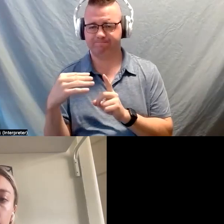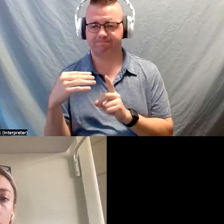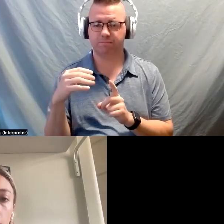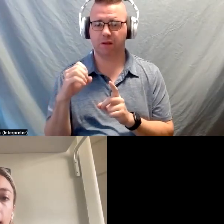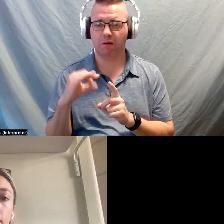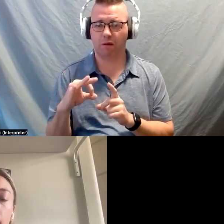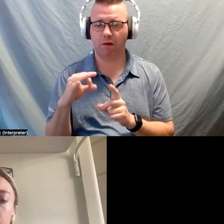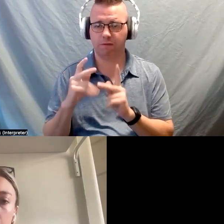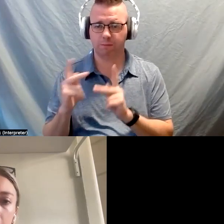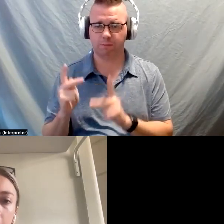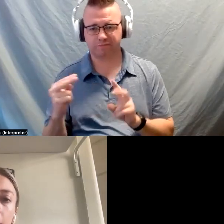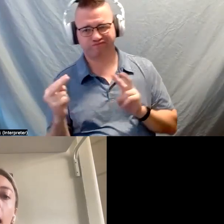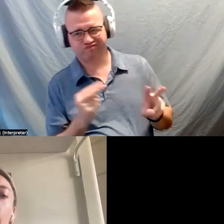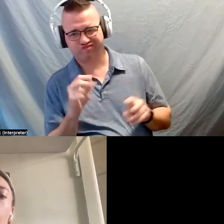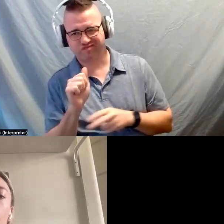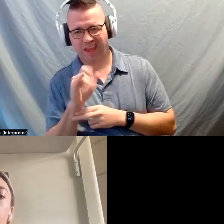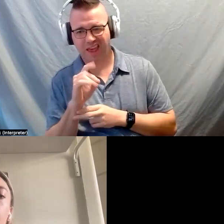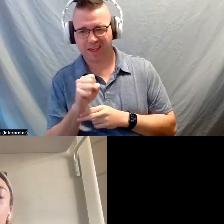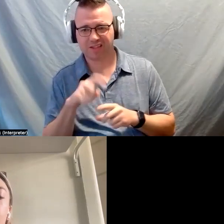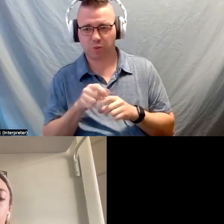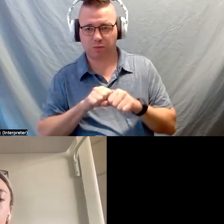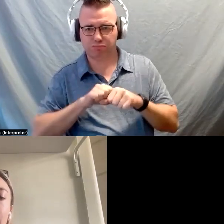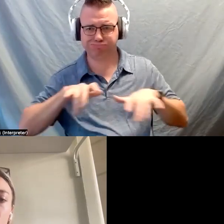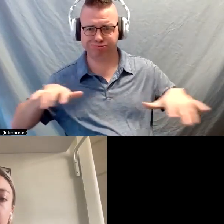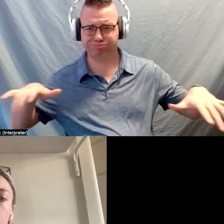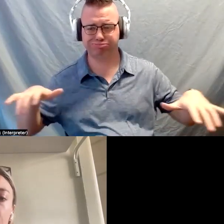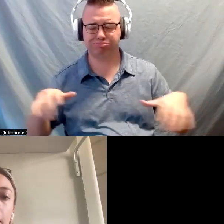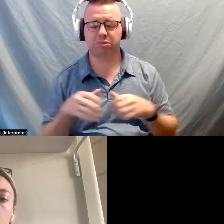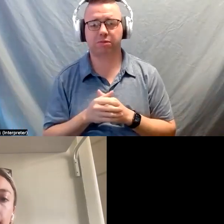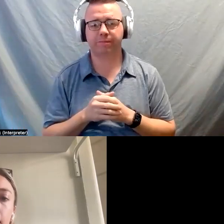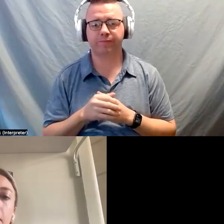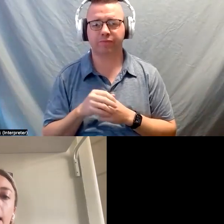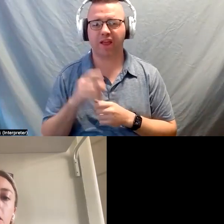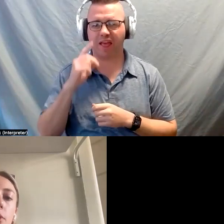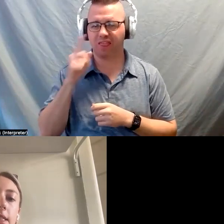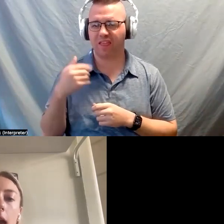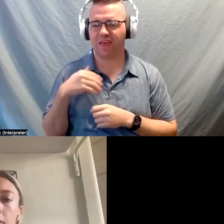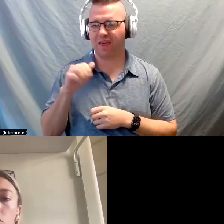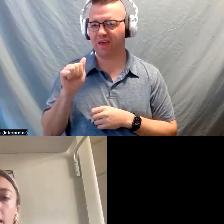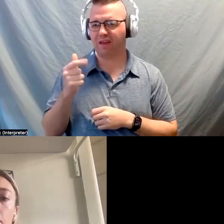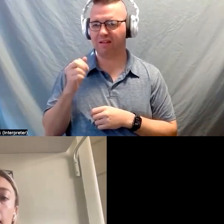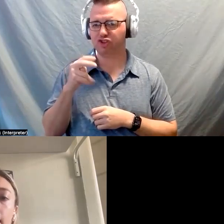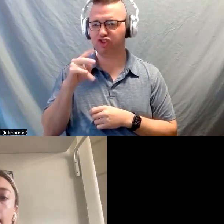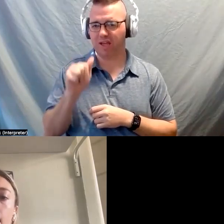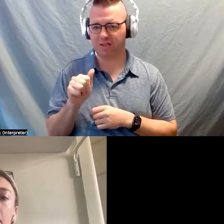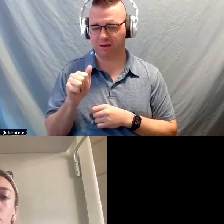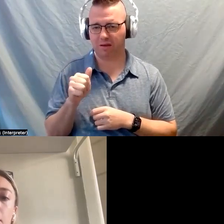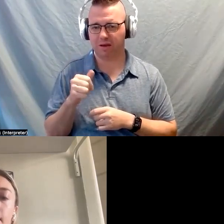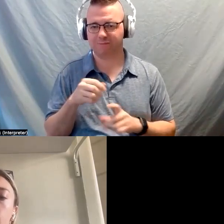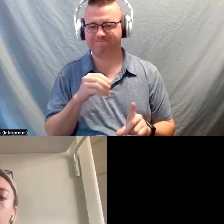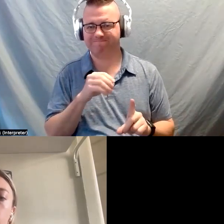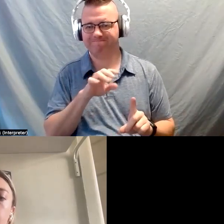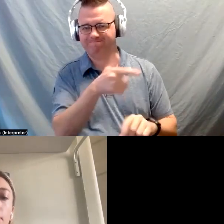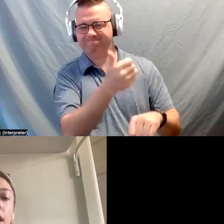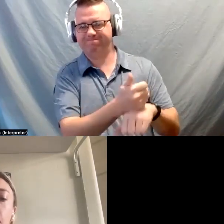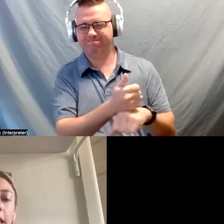and AIDS at the onset of the epidemic. And there was certainly an agenda within the press and the media to establish gay men as